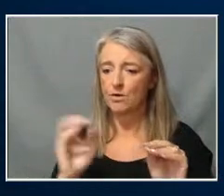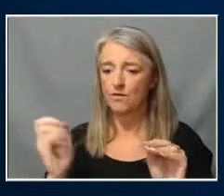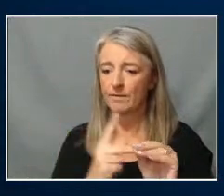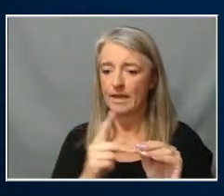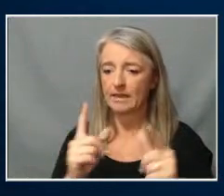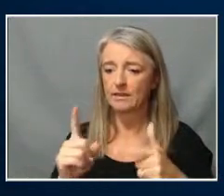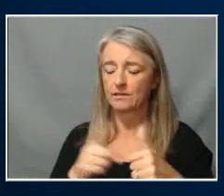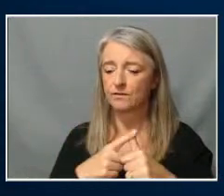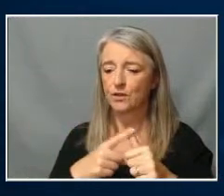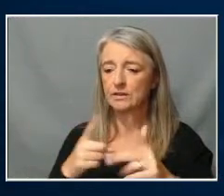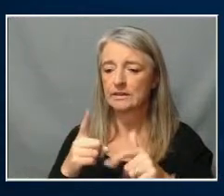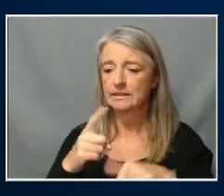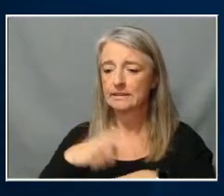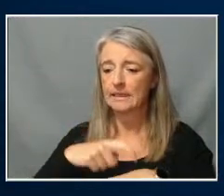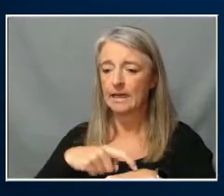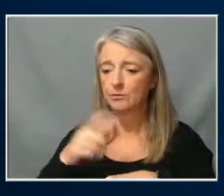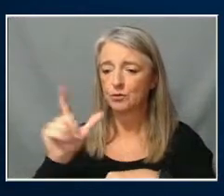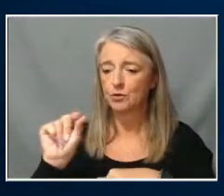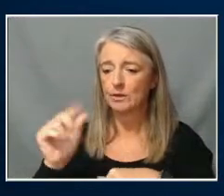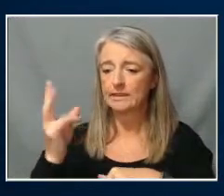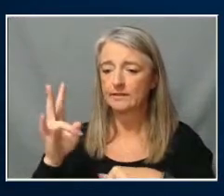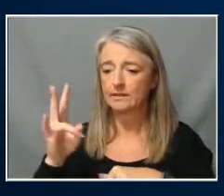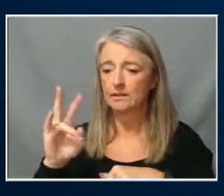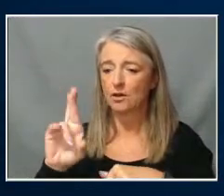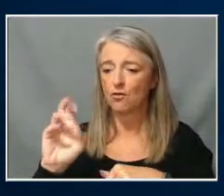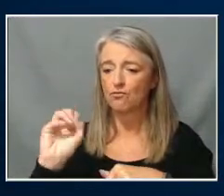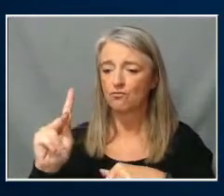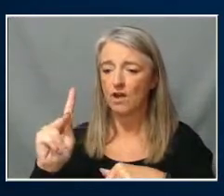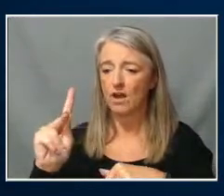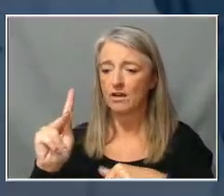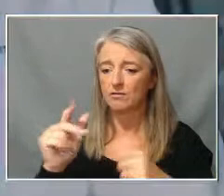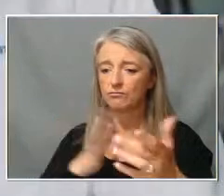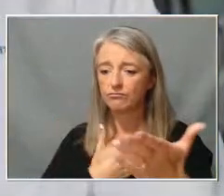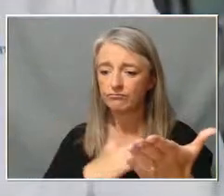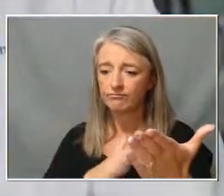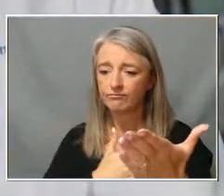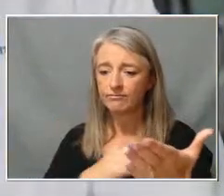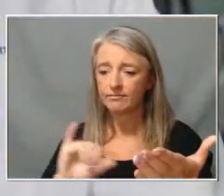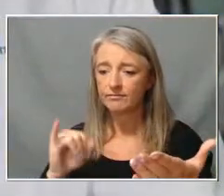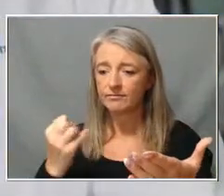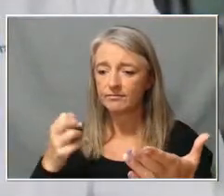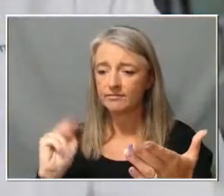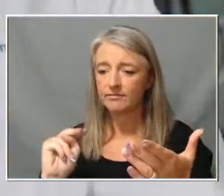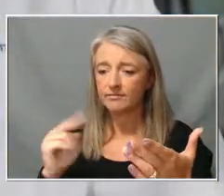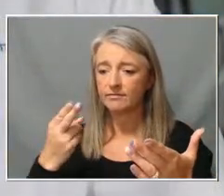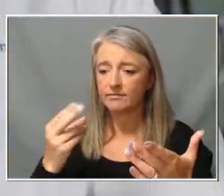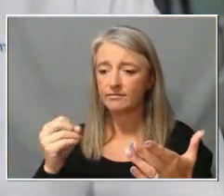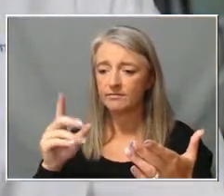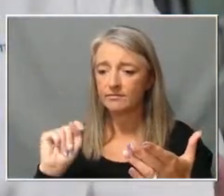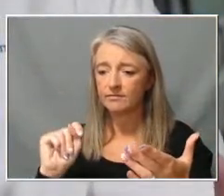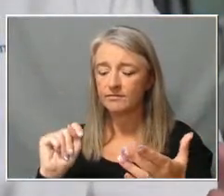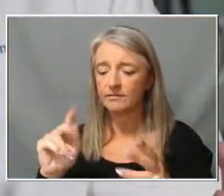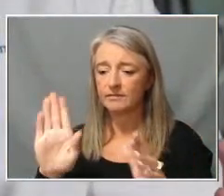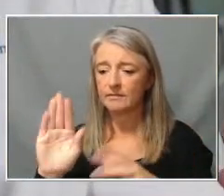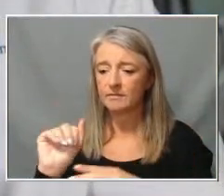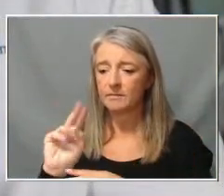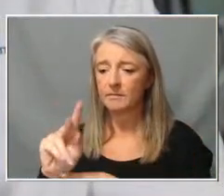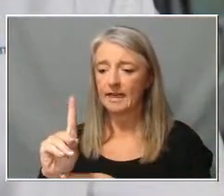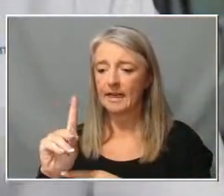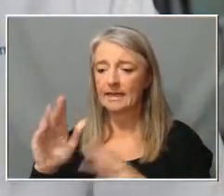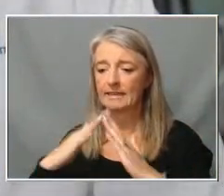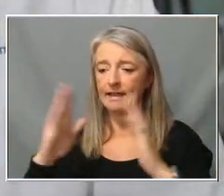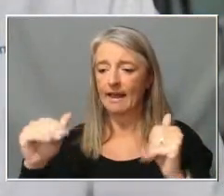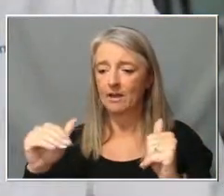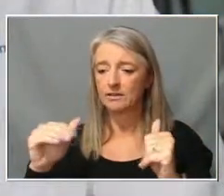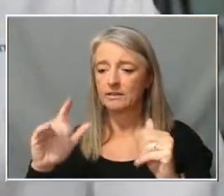and it's basically like a rock and roll variety show. Jason hosts. My band is the house band, and there's all